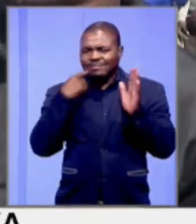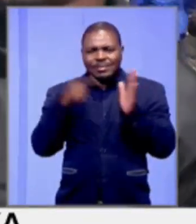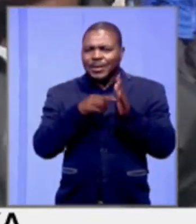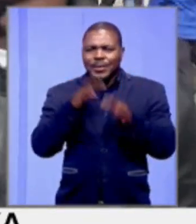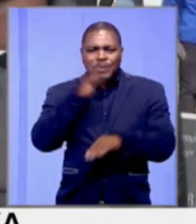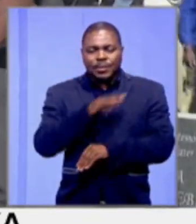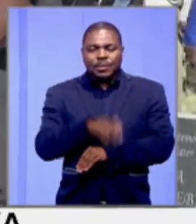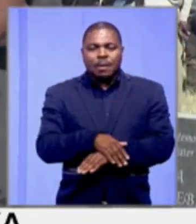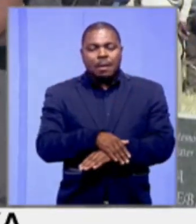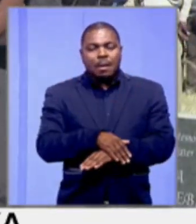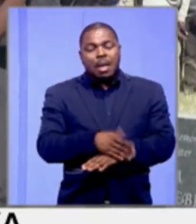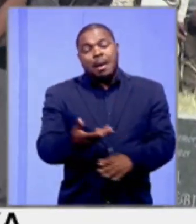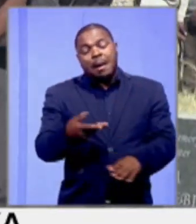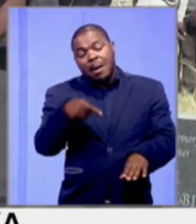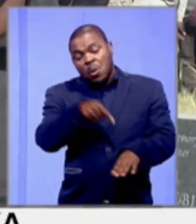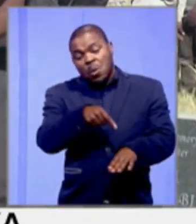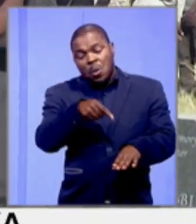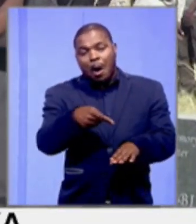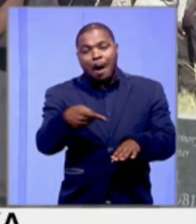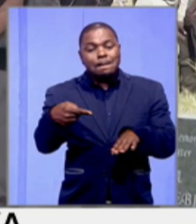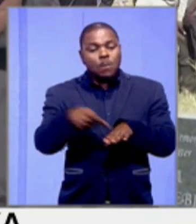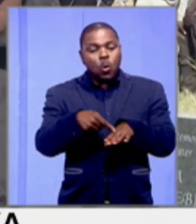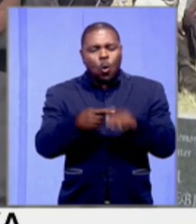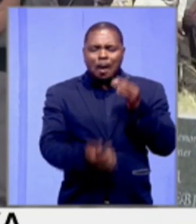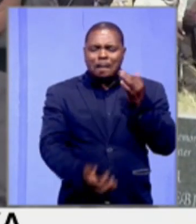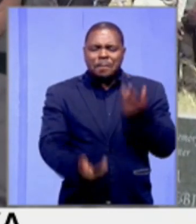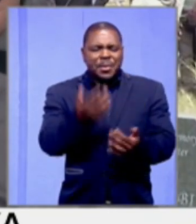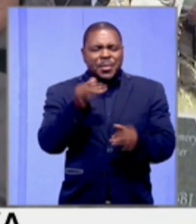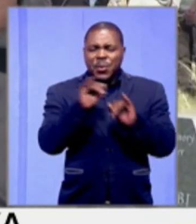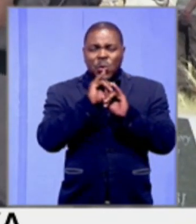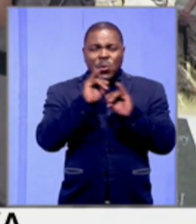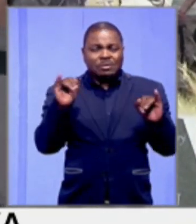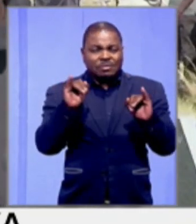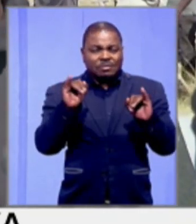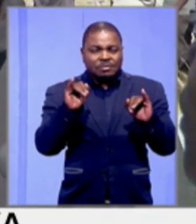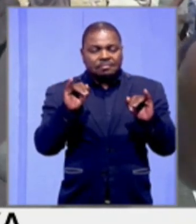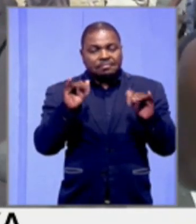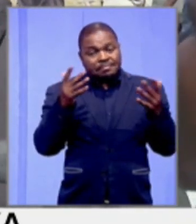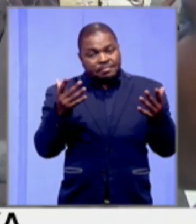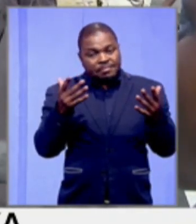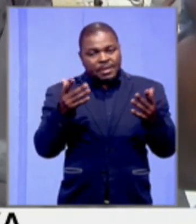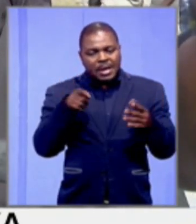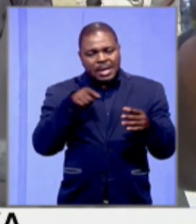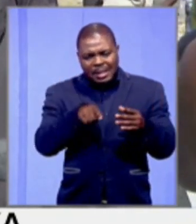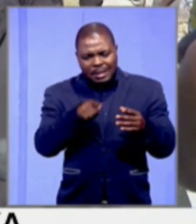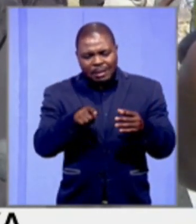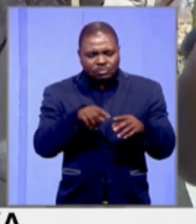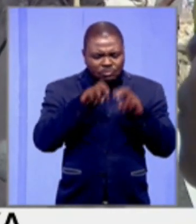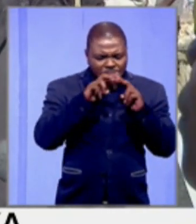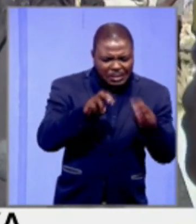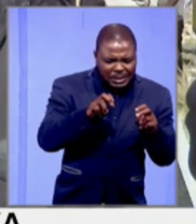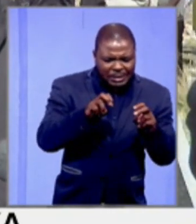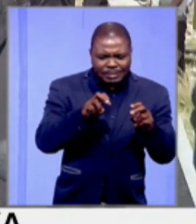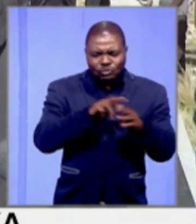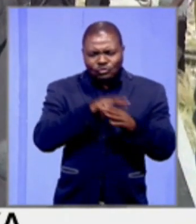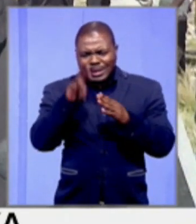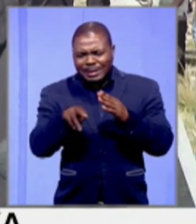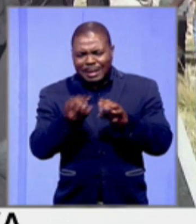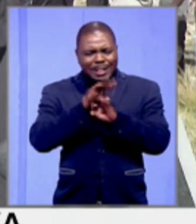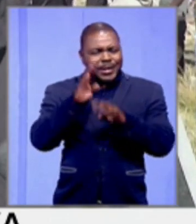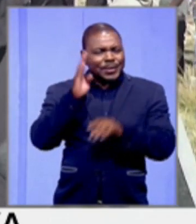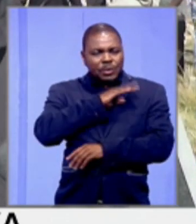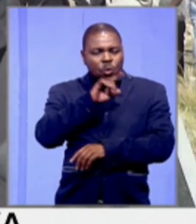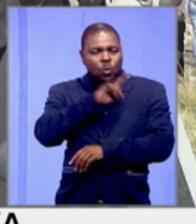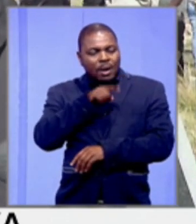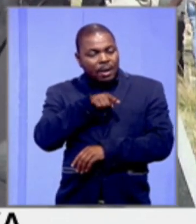Marapo a le na shile go thata and then the reason for inconclusivity of the results is because they failed go tsaya